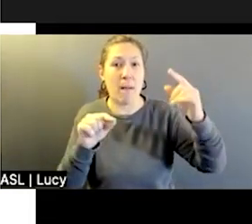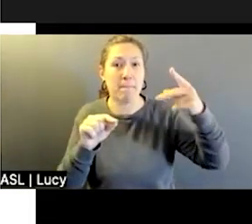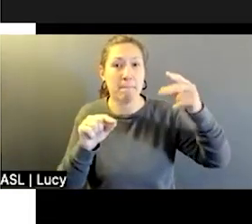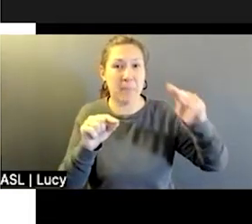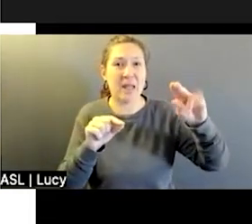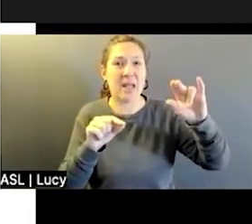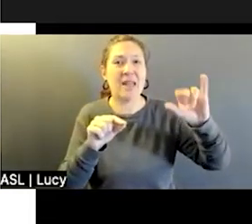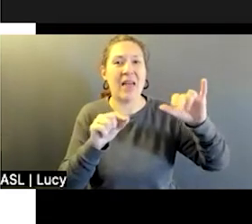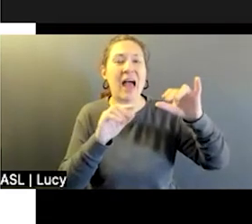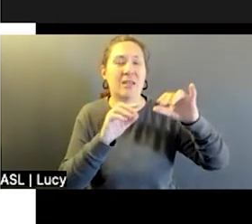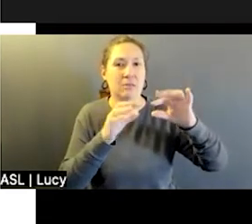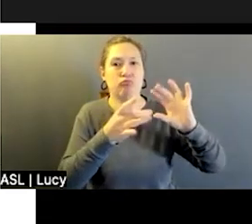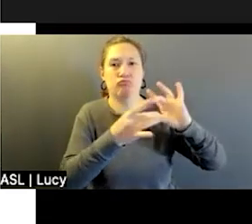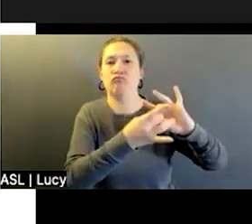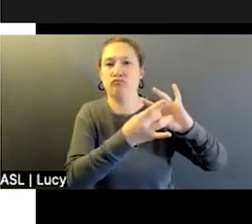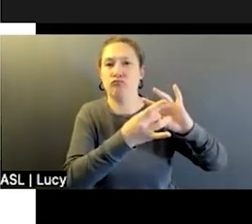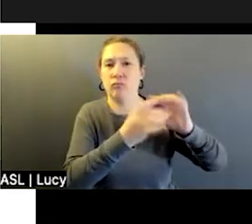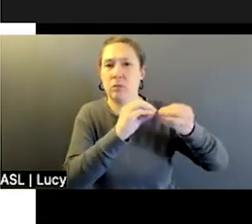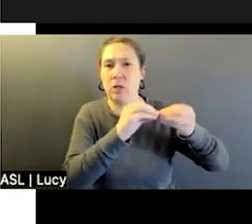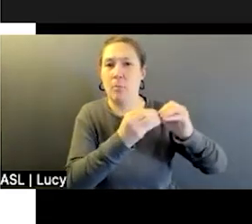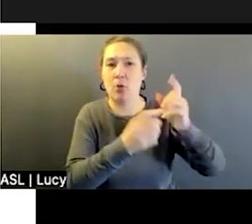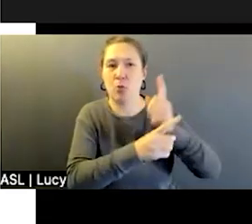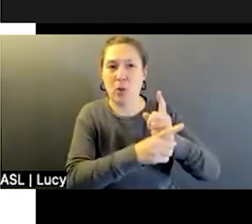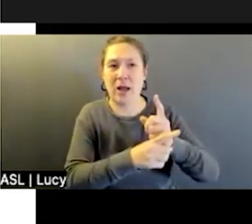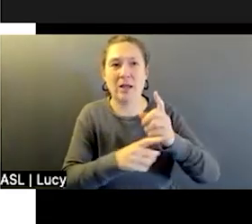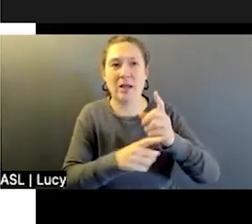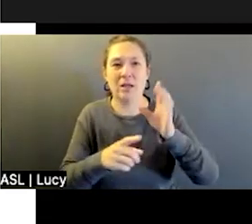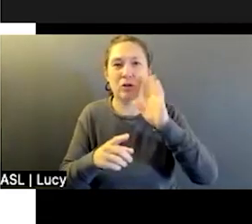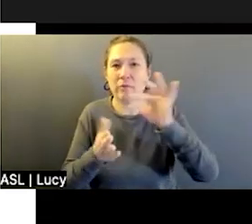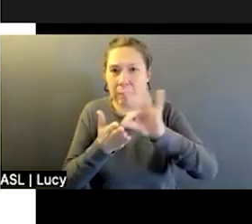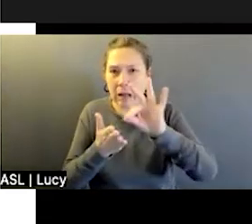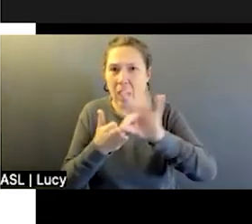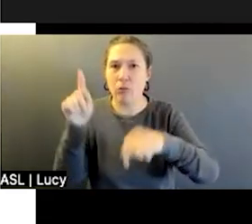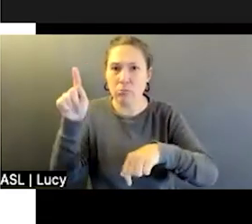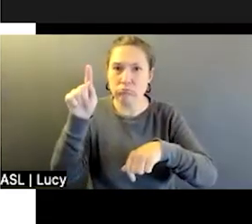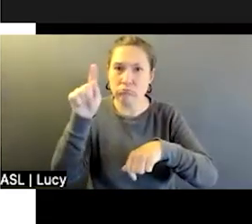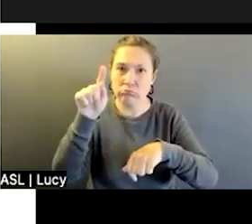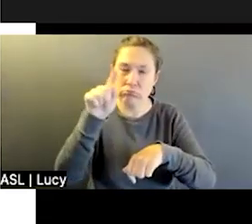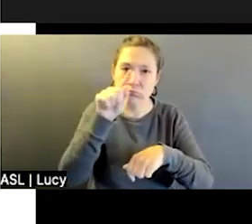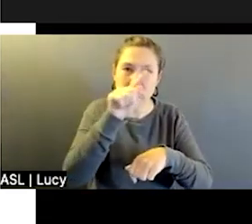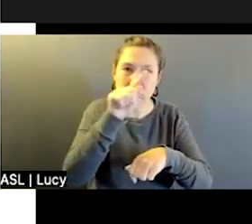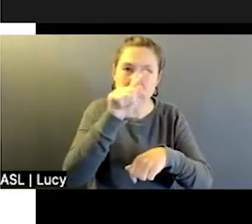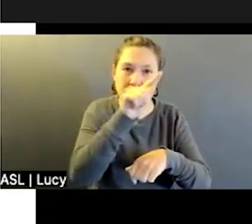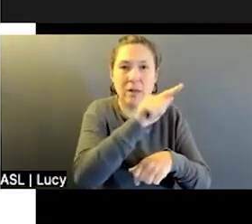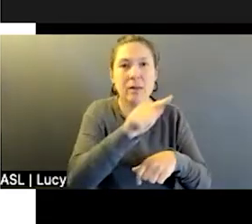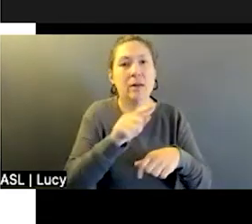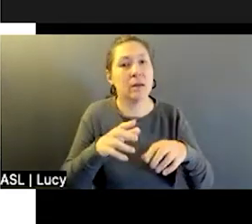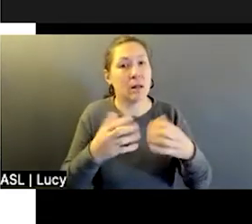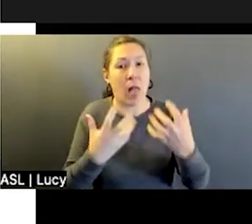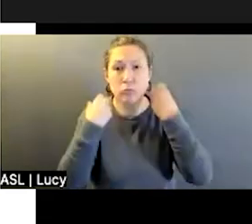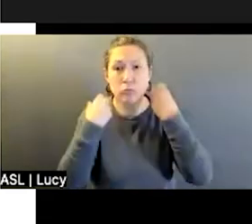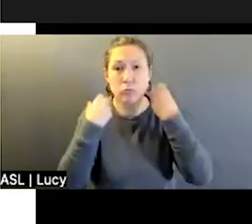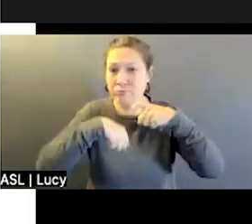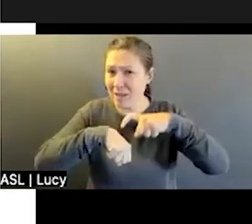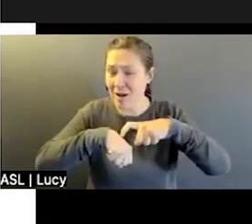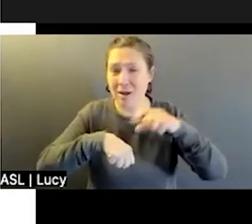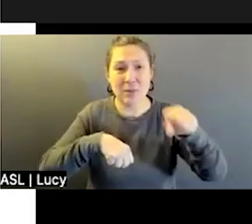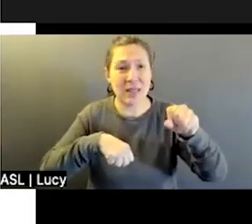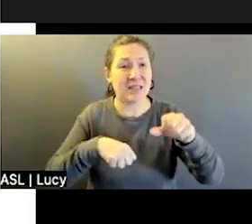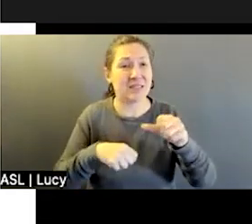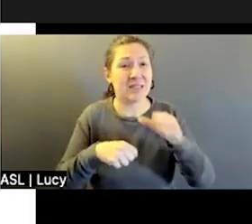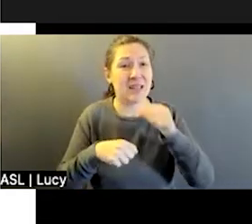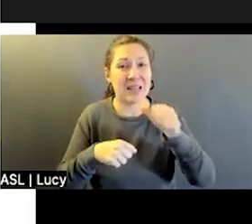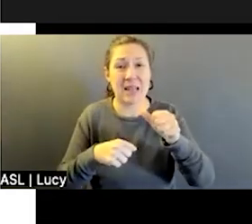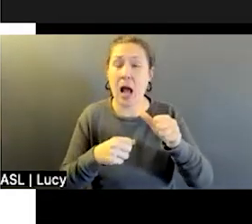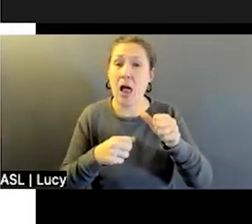on that. So you see, it's quite time consuming, not very efficient, this